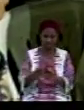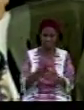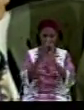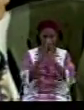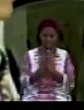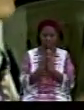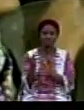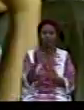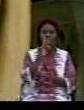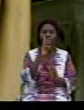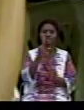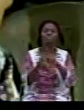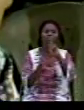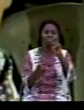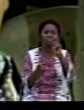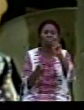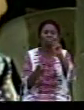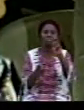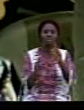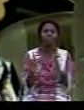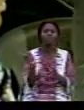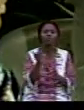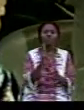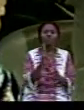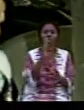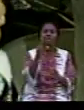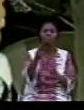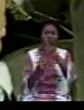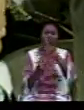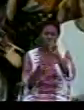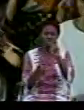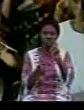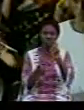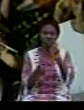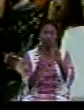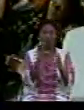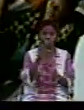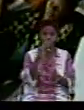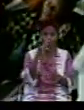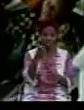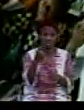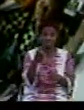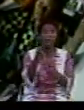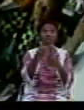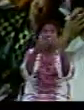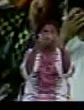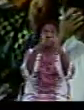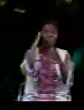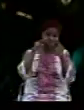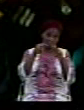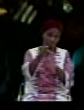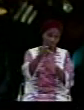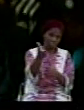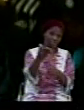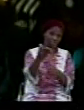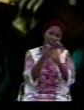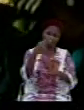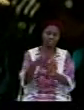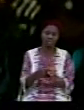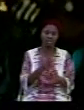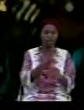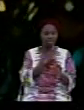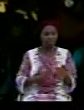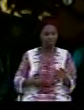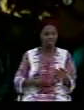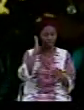you? I said, where are you? You are there. Heaven will see you there. Christ will